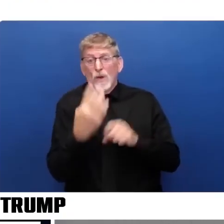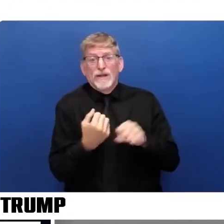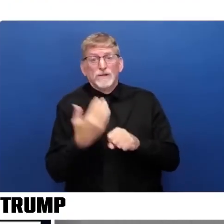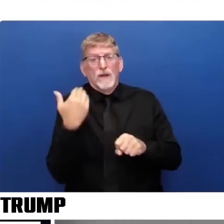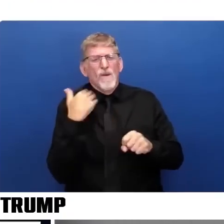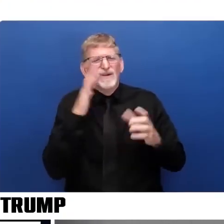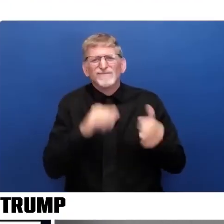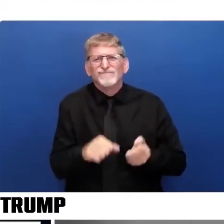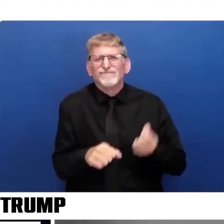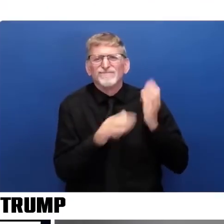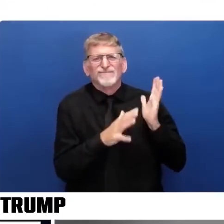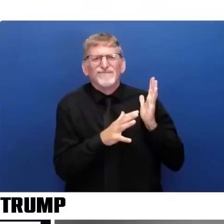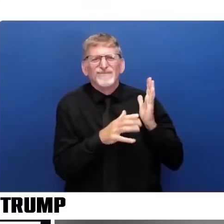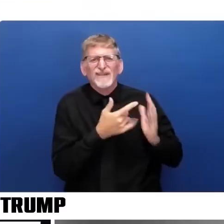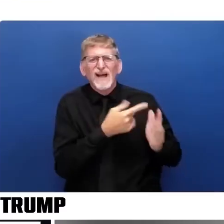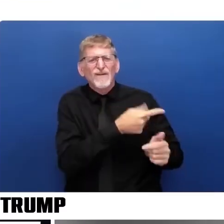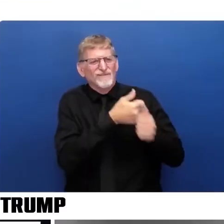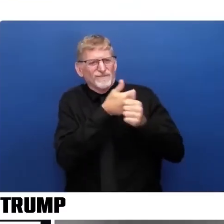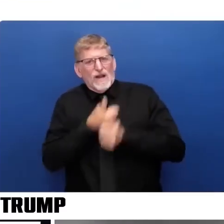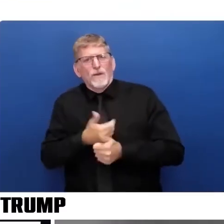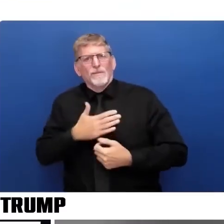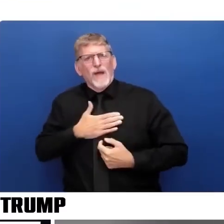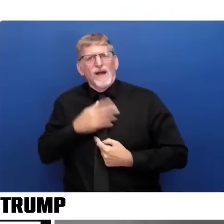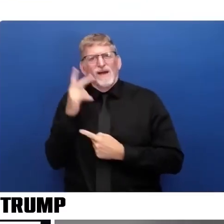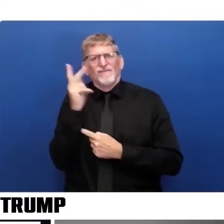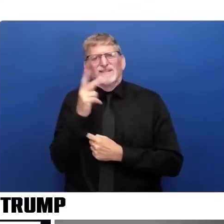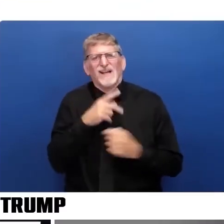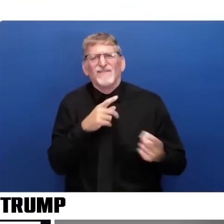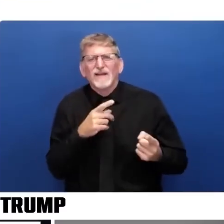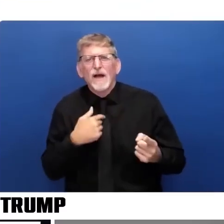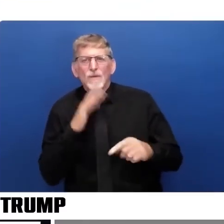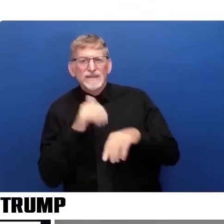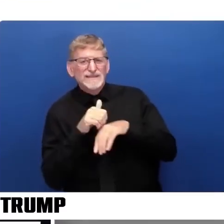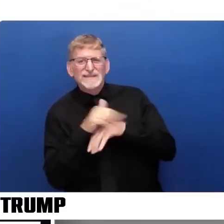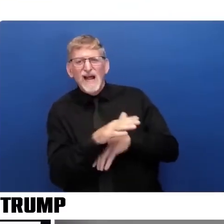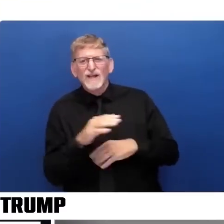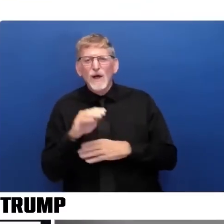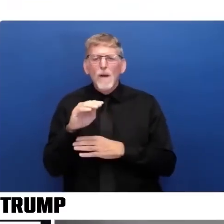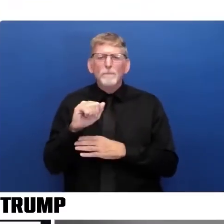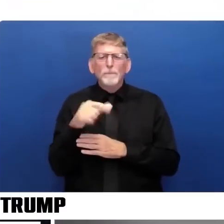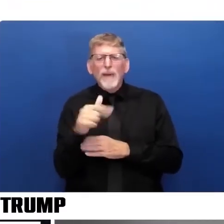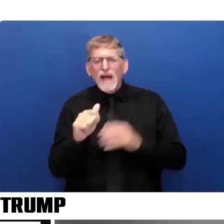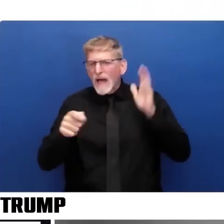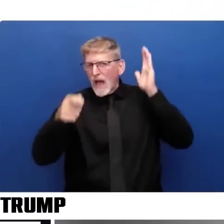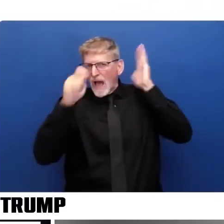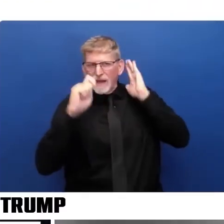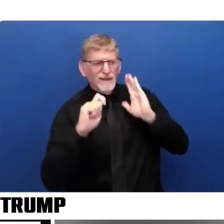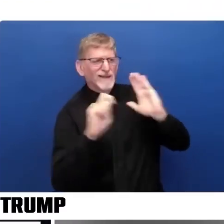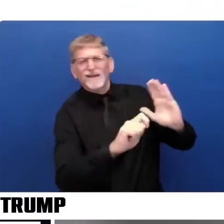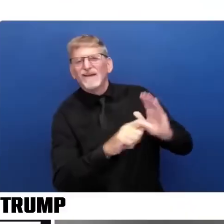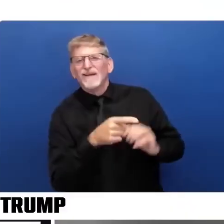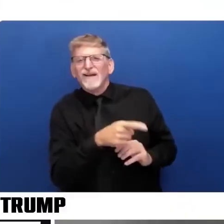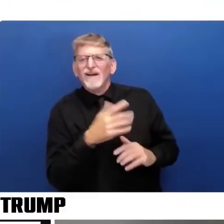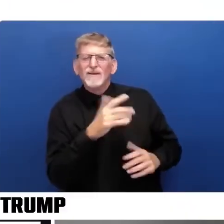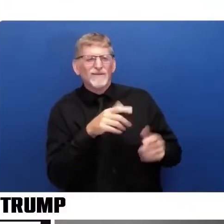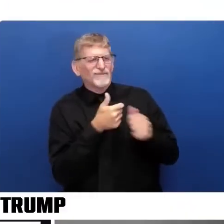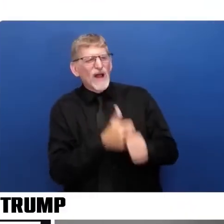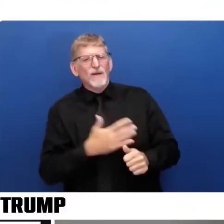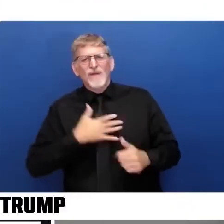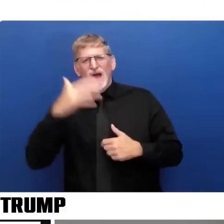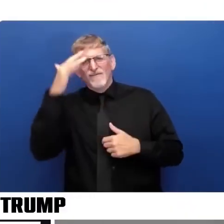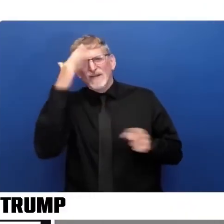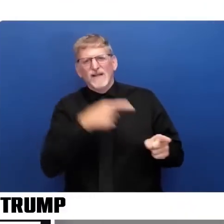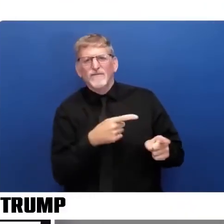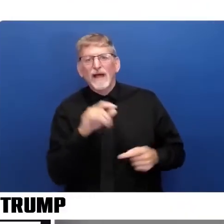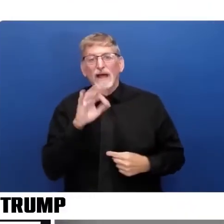philosophy now. In fact, I was going to send her a MAGA hat. She's gone to my philosophy. But if she ever got elected, she'd change it. And it